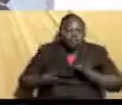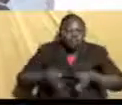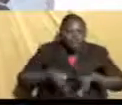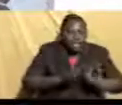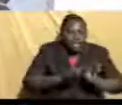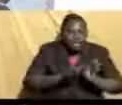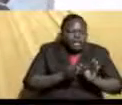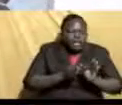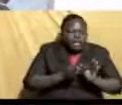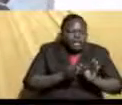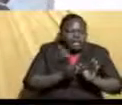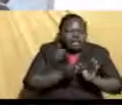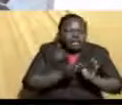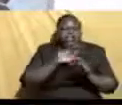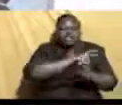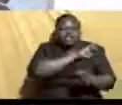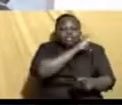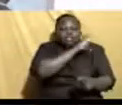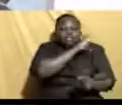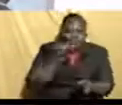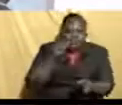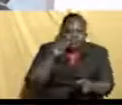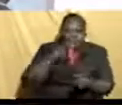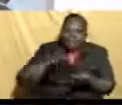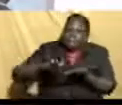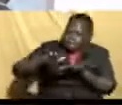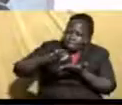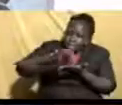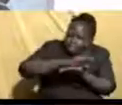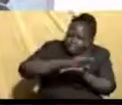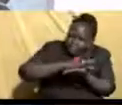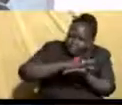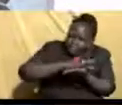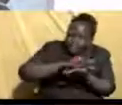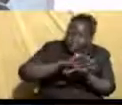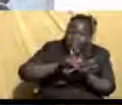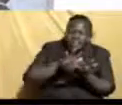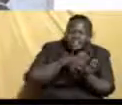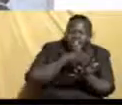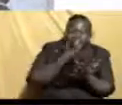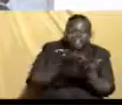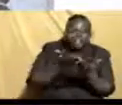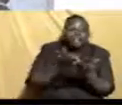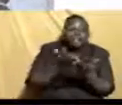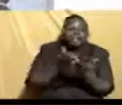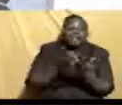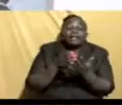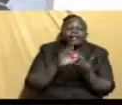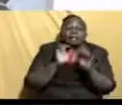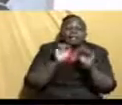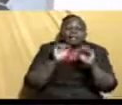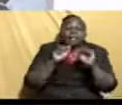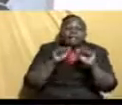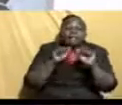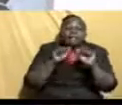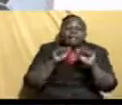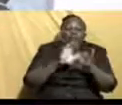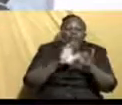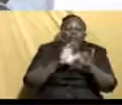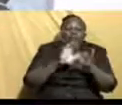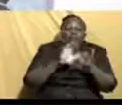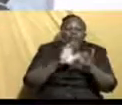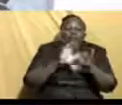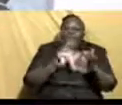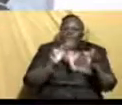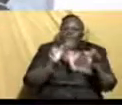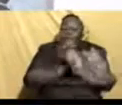in that it has a sovereign. If the basic structure doctrine is applicable, then it cannot be applicable to the sovereign, for the